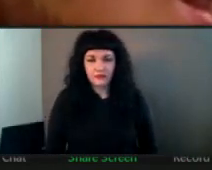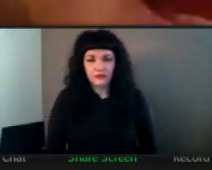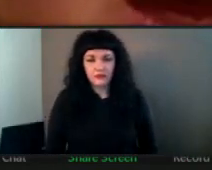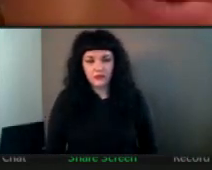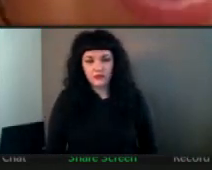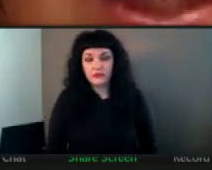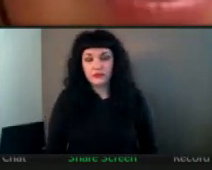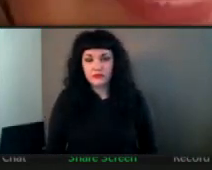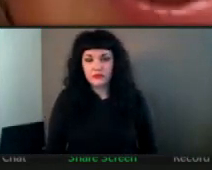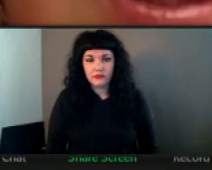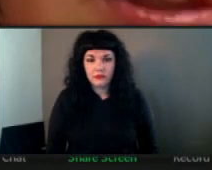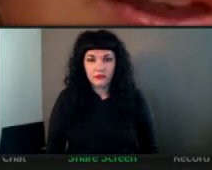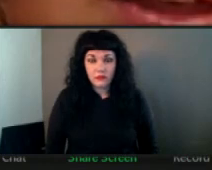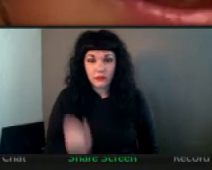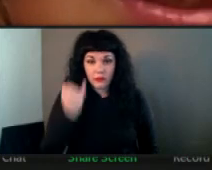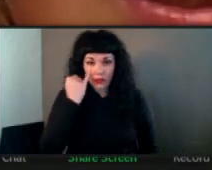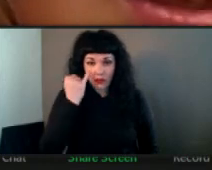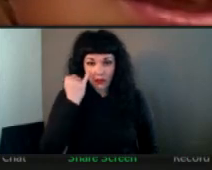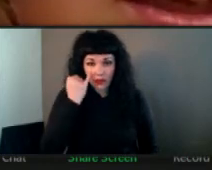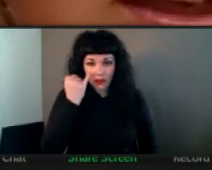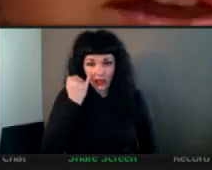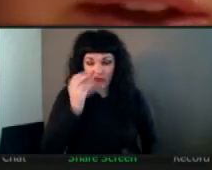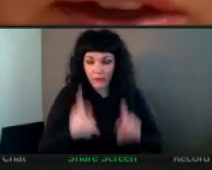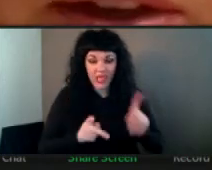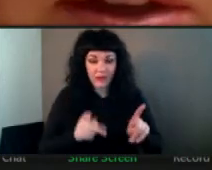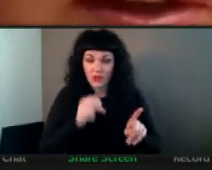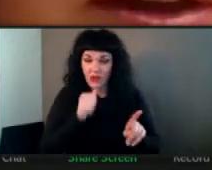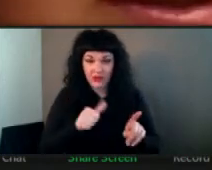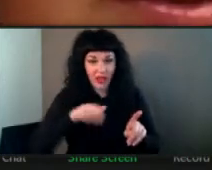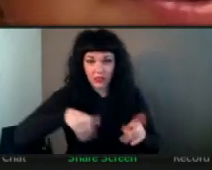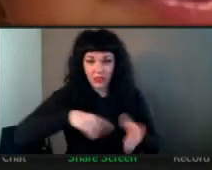but need help get some assistance?